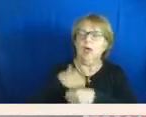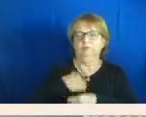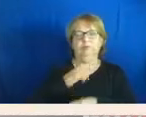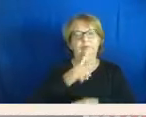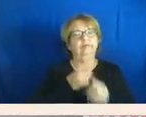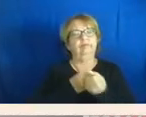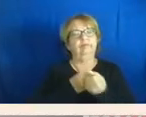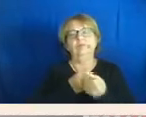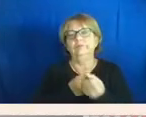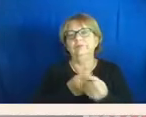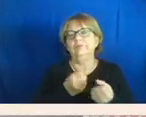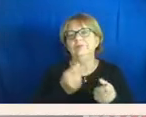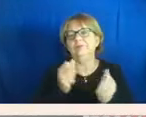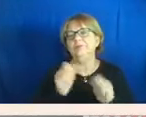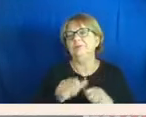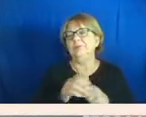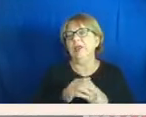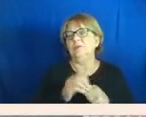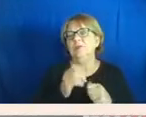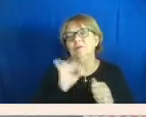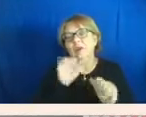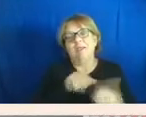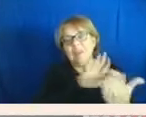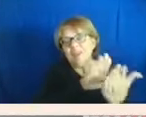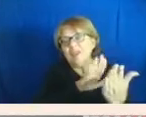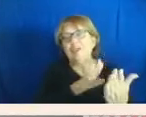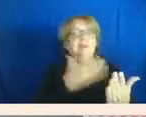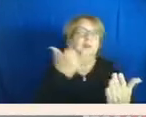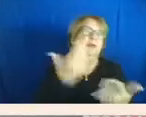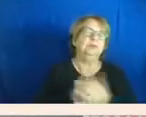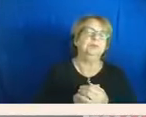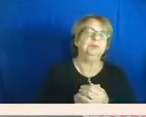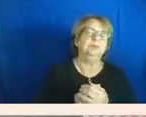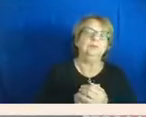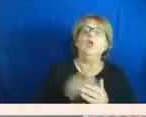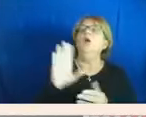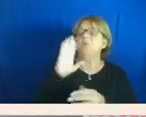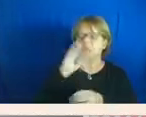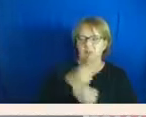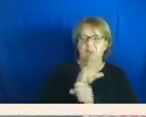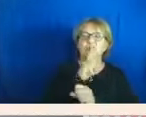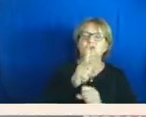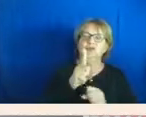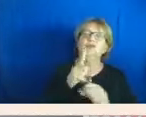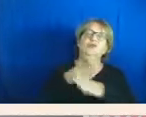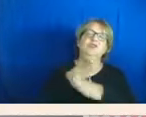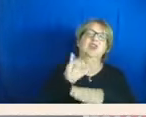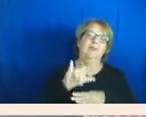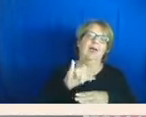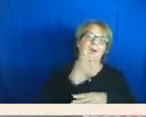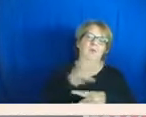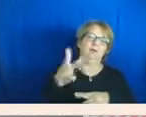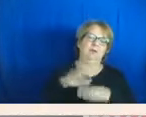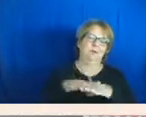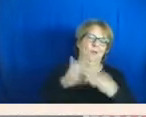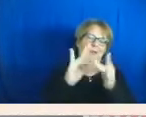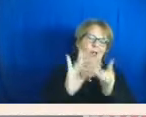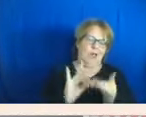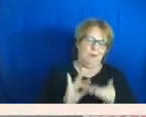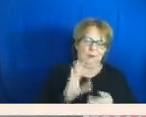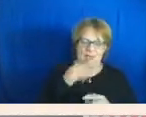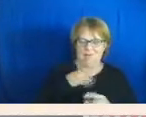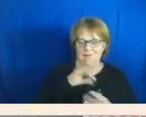do face-to-face. And we'll make sure to share that website in the comment thread on the video as well. So there'll be a link in there if you're thank